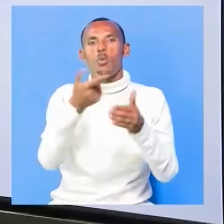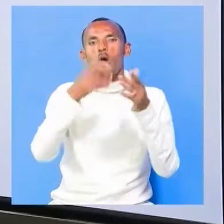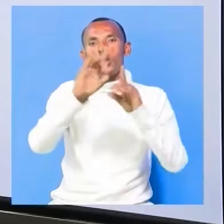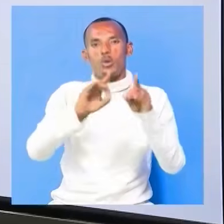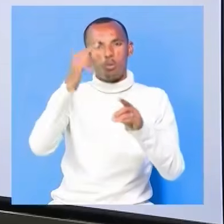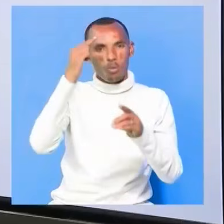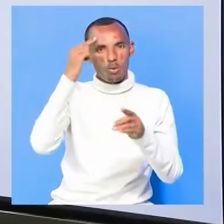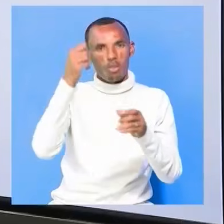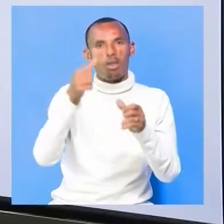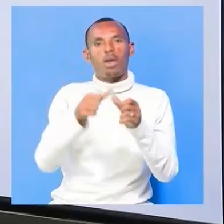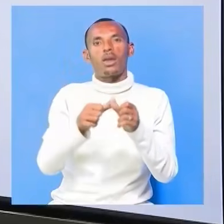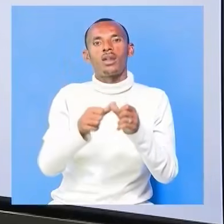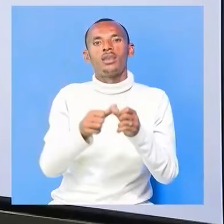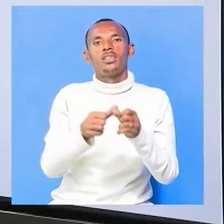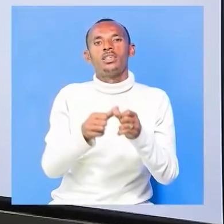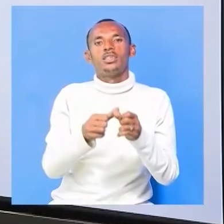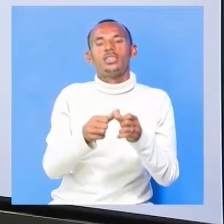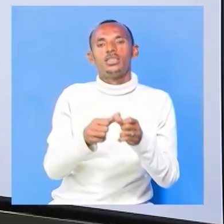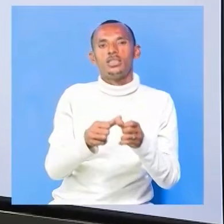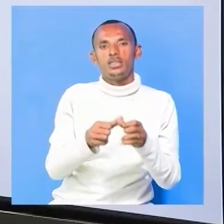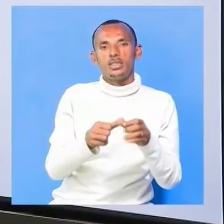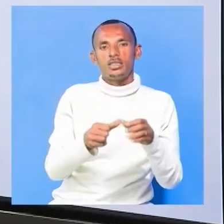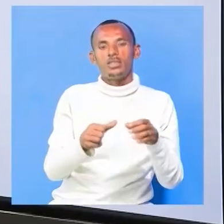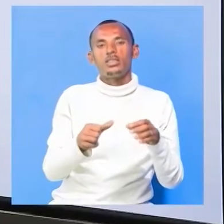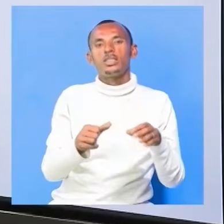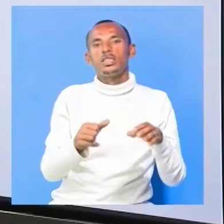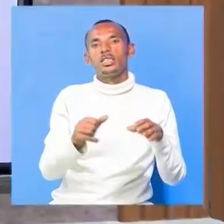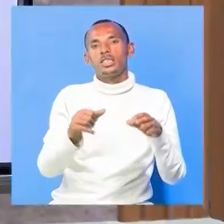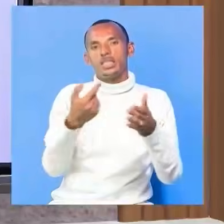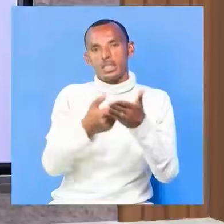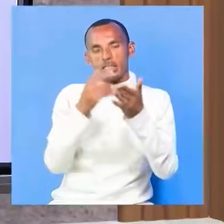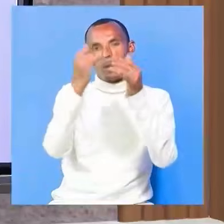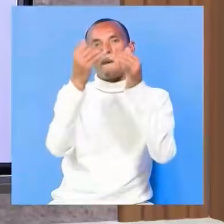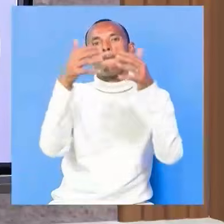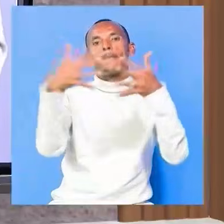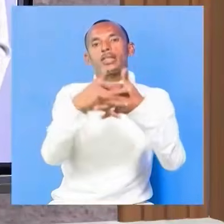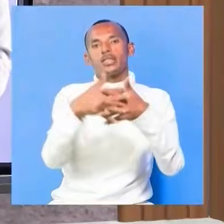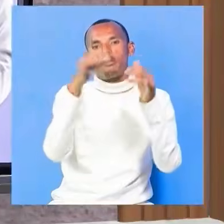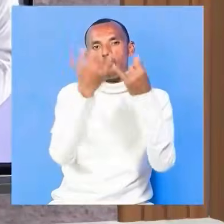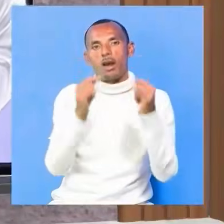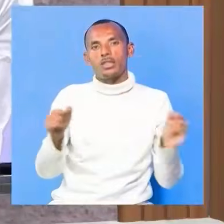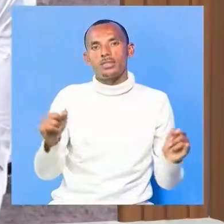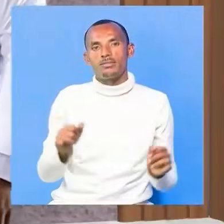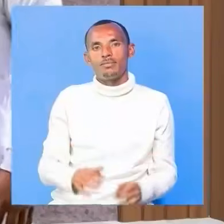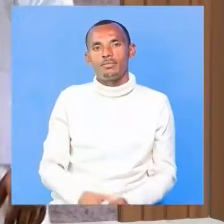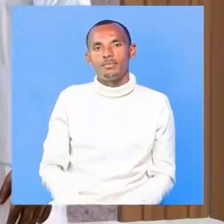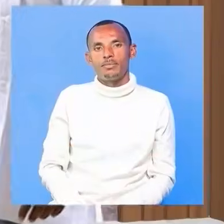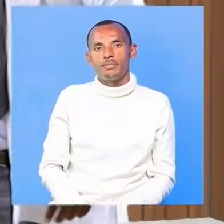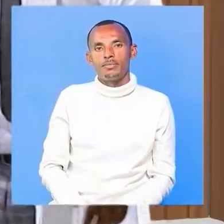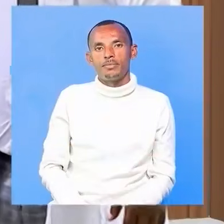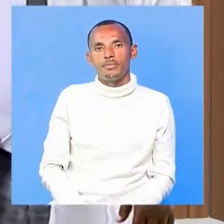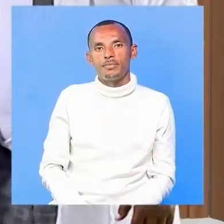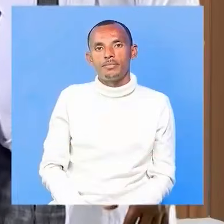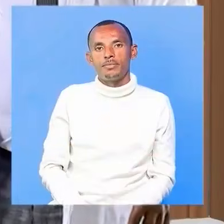Students, what do you think the absolute value of this mixed fraction?